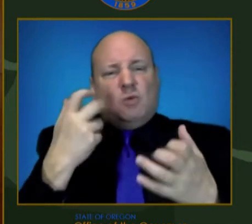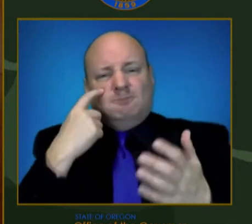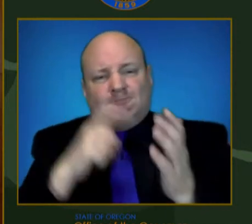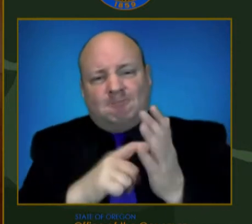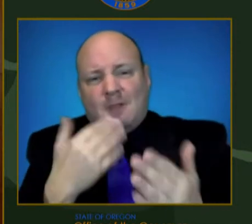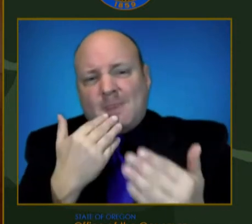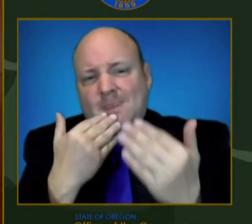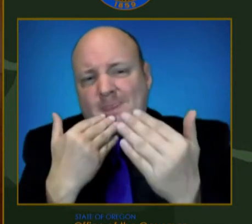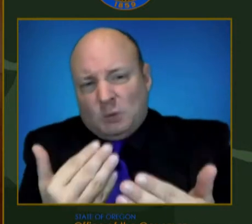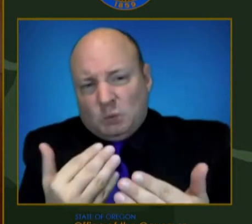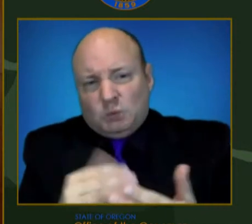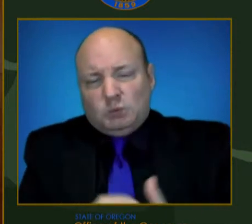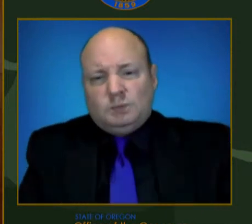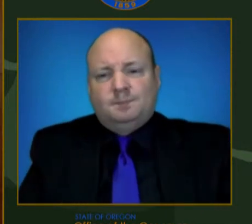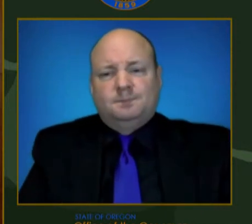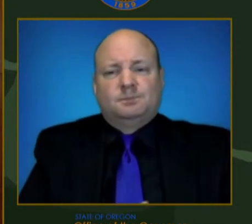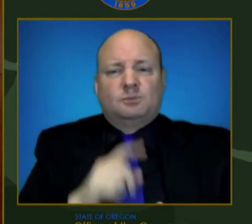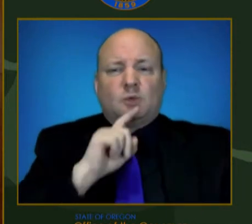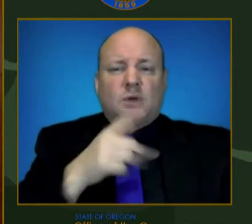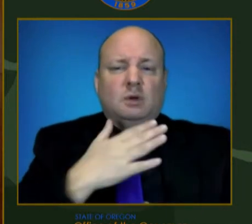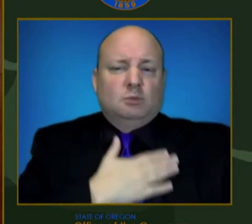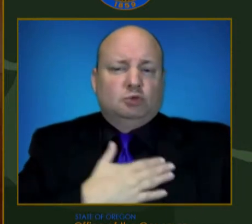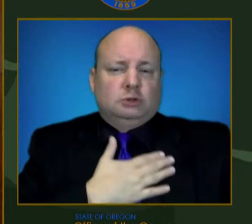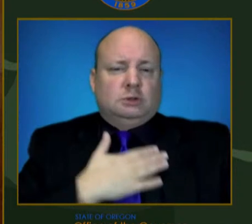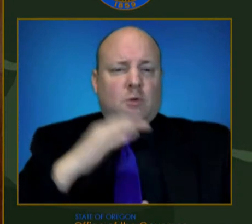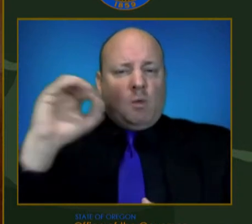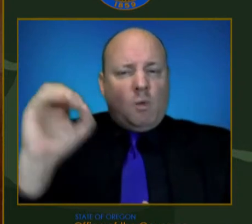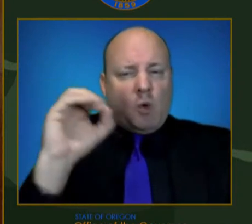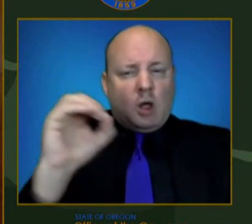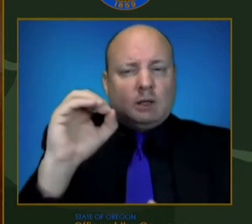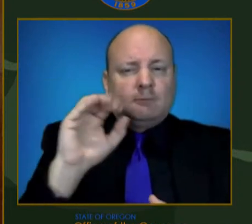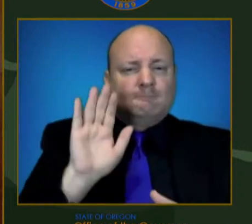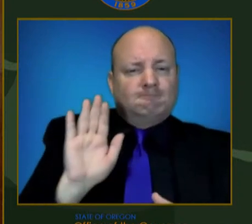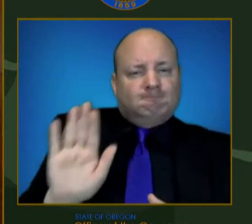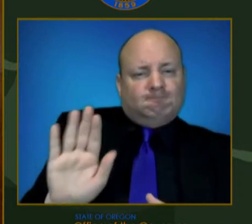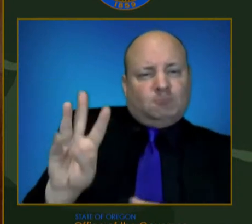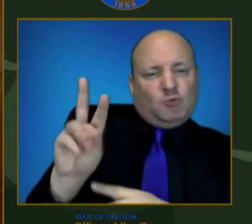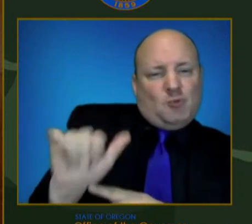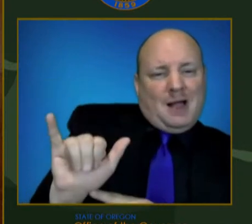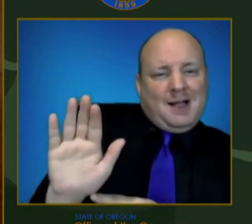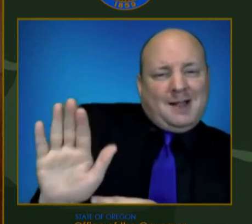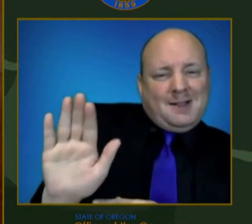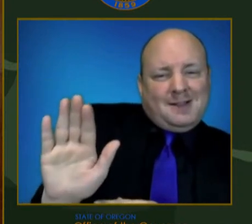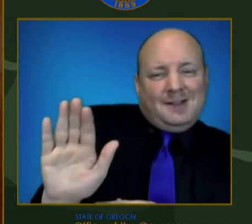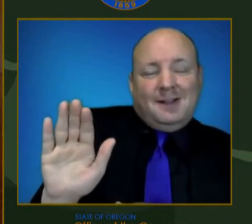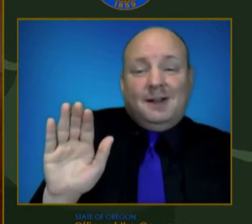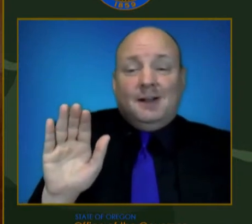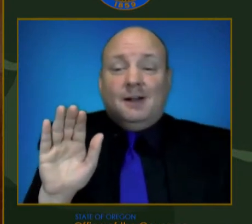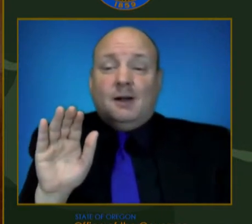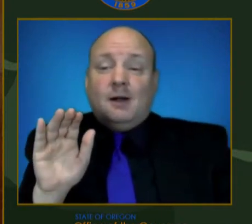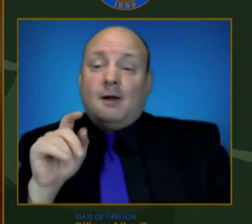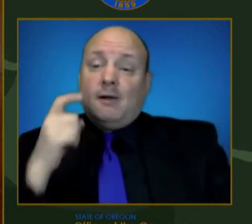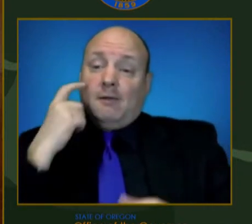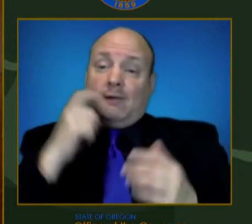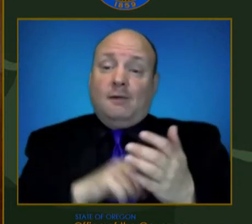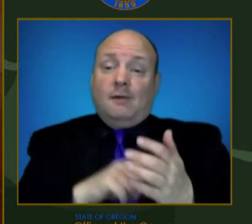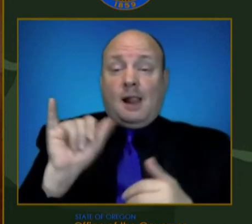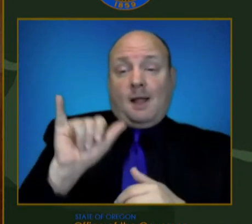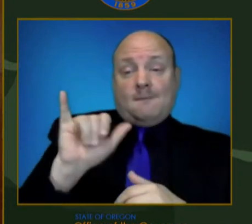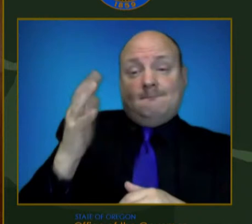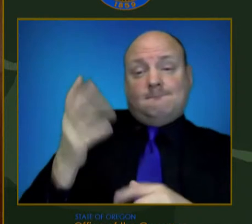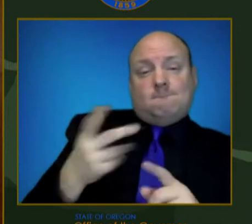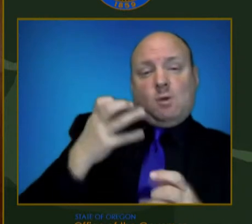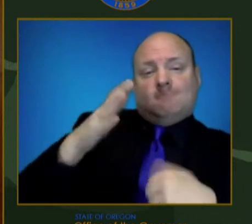I'm pleased to see the Oregon Way in the Oregon legislature as well. I called 5 special sessions since the pandemic